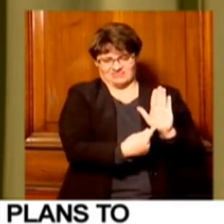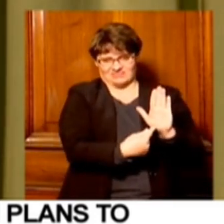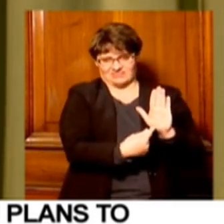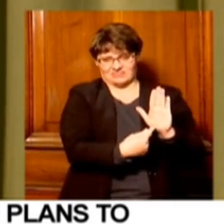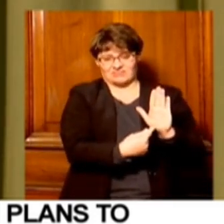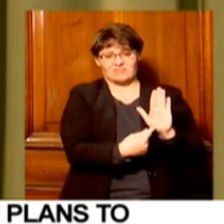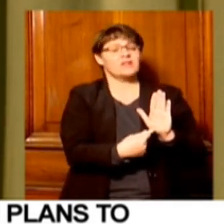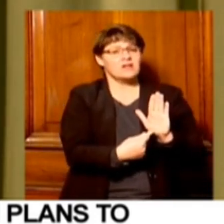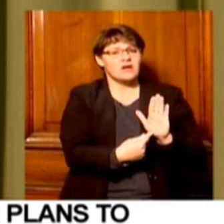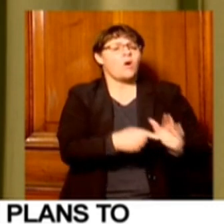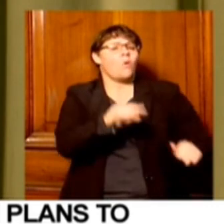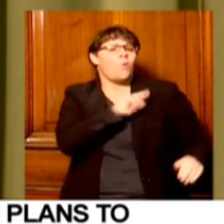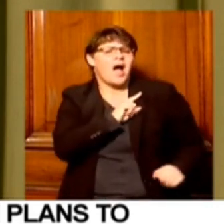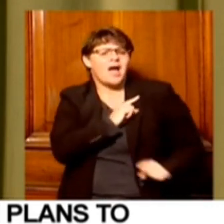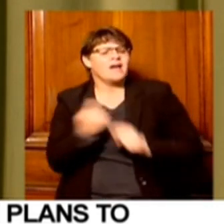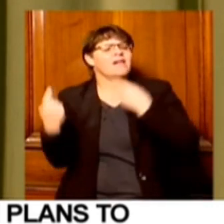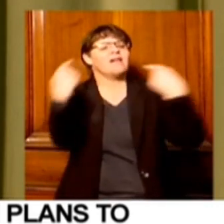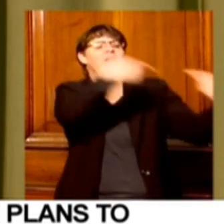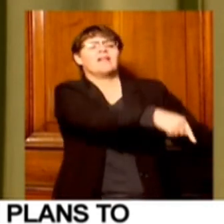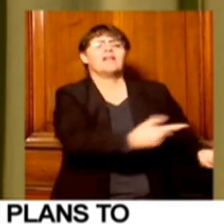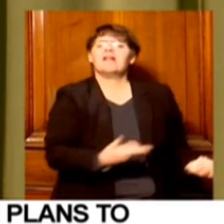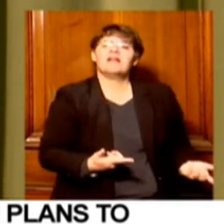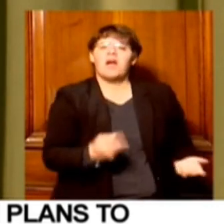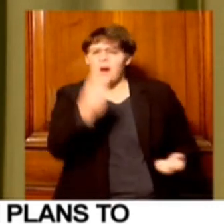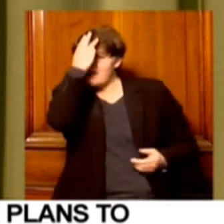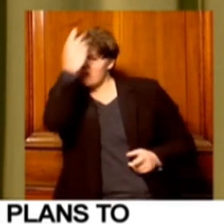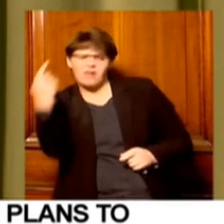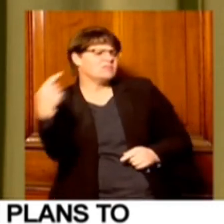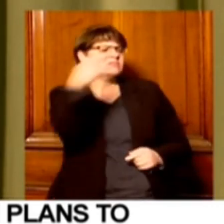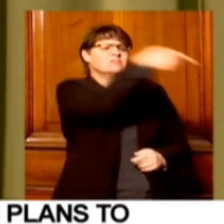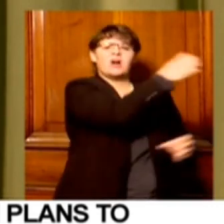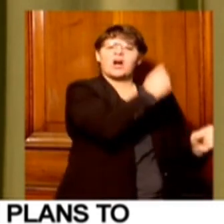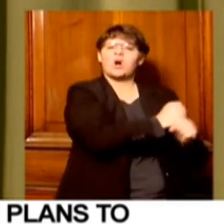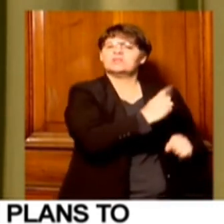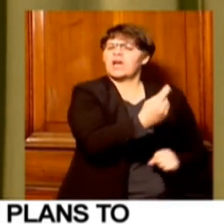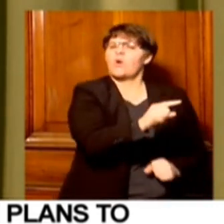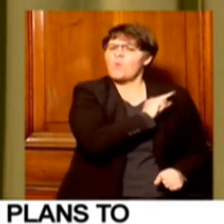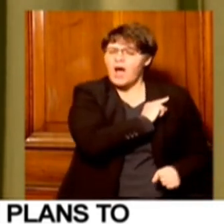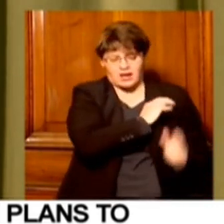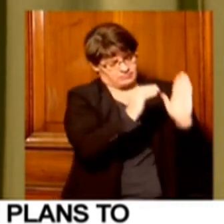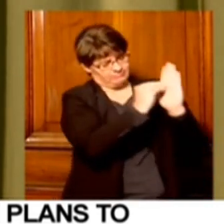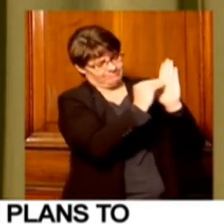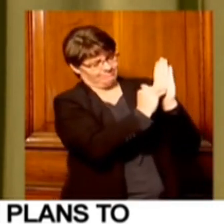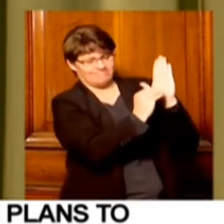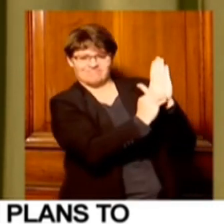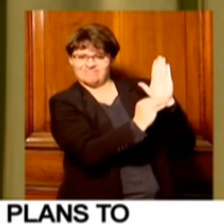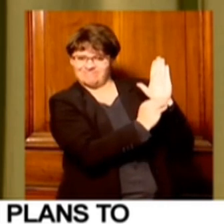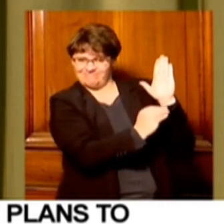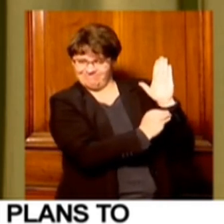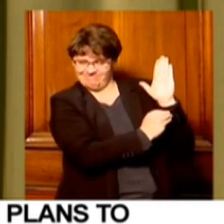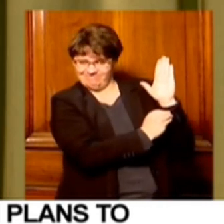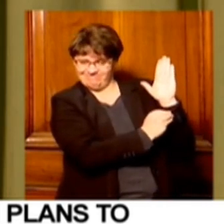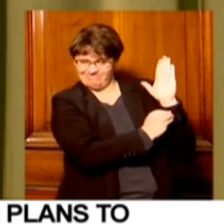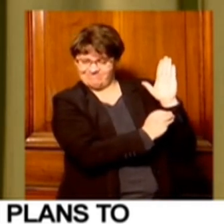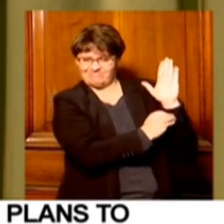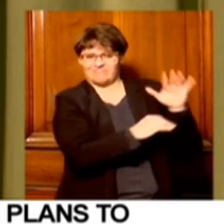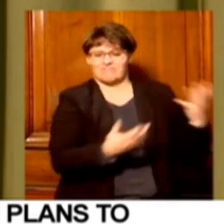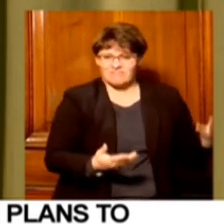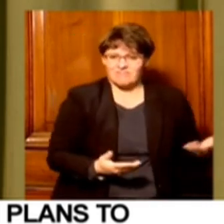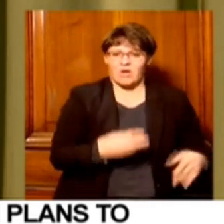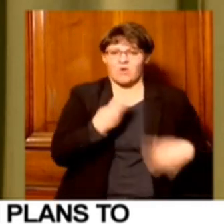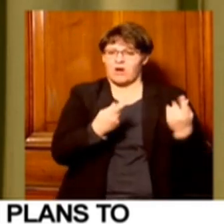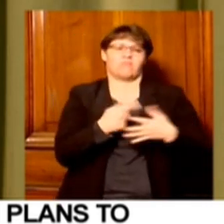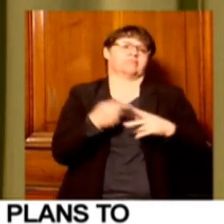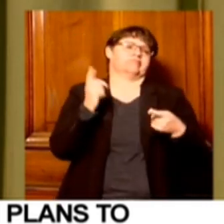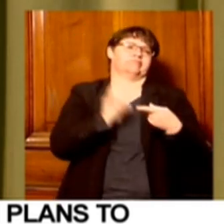which they can come across that border are listed in the regulations. They may be seeking medical advice, they may be